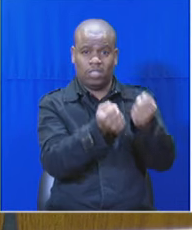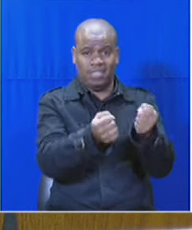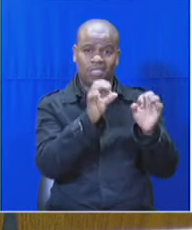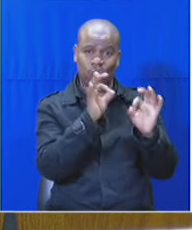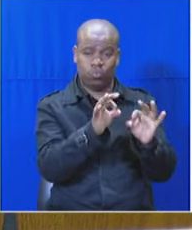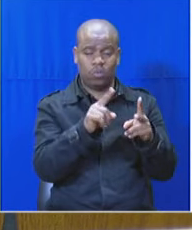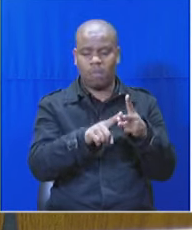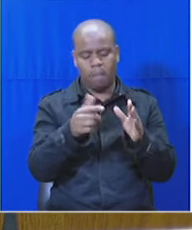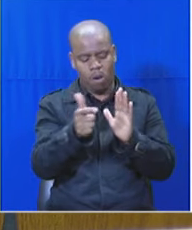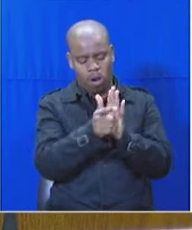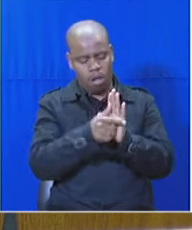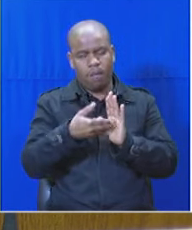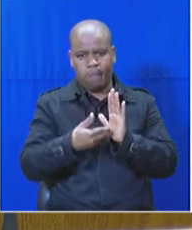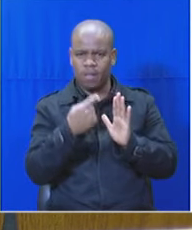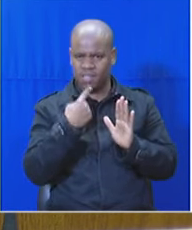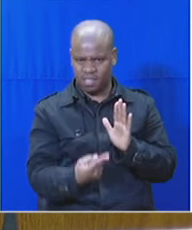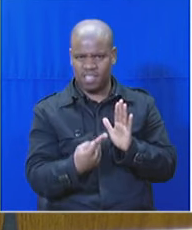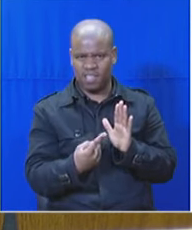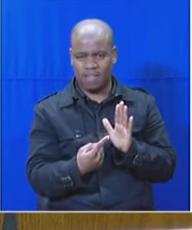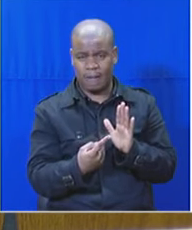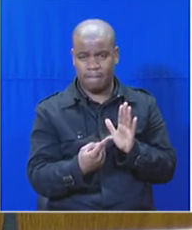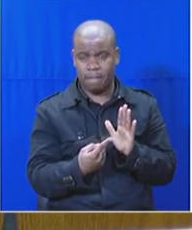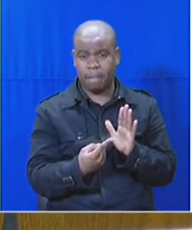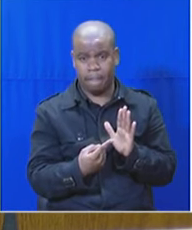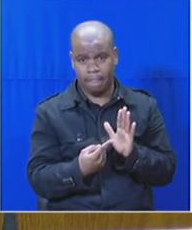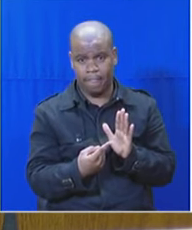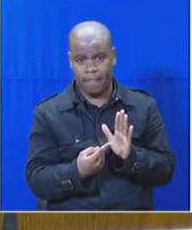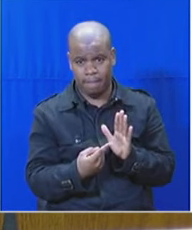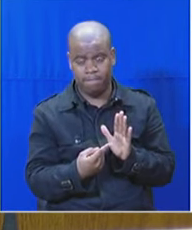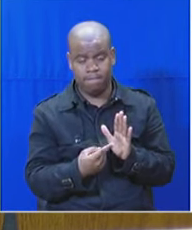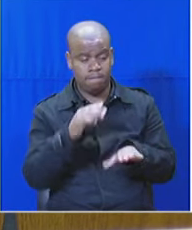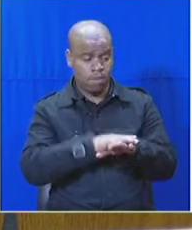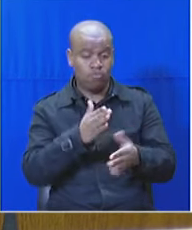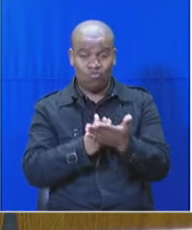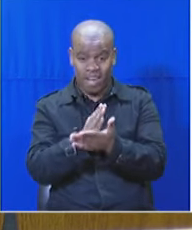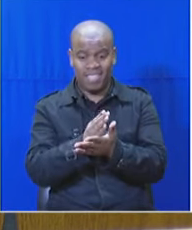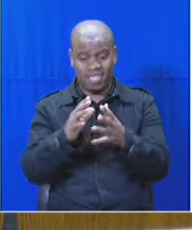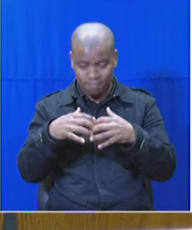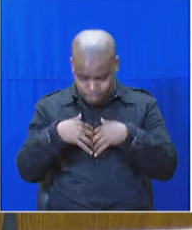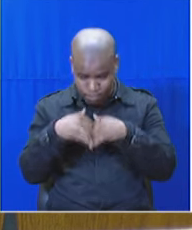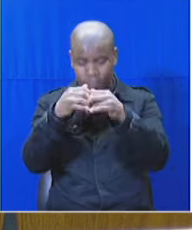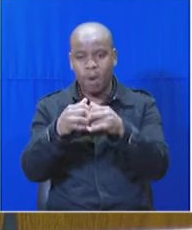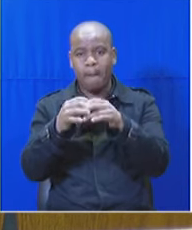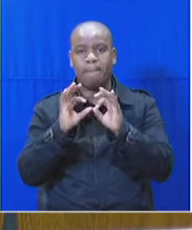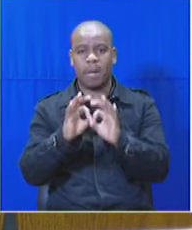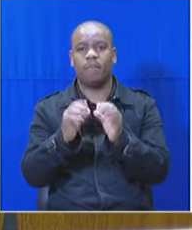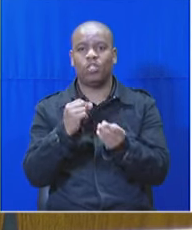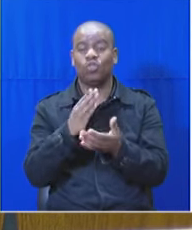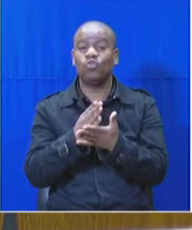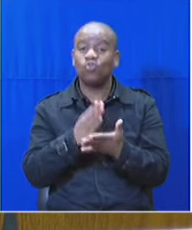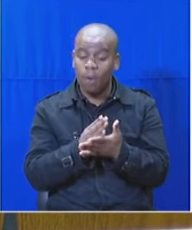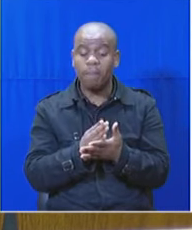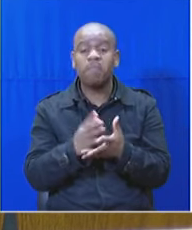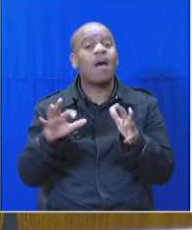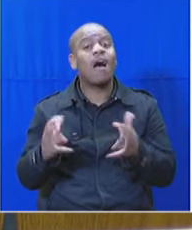will, wherever it is feasible to do so, restore such rights. In doing so, it will take into